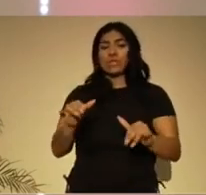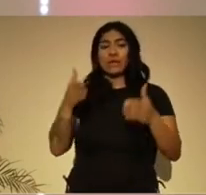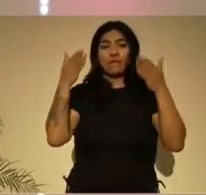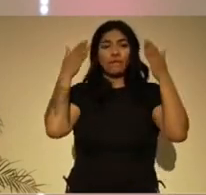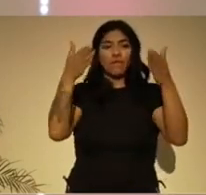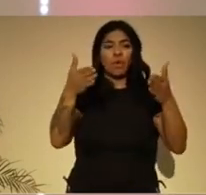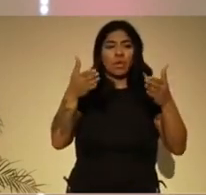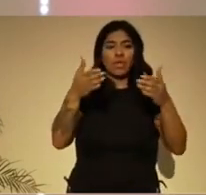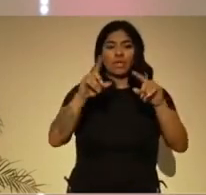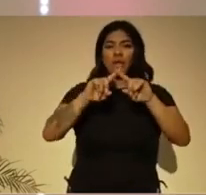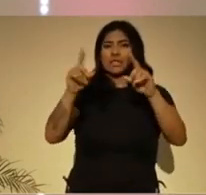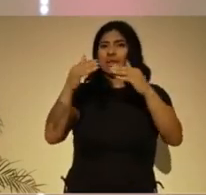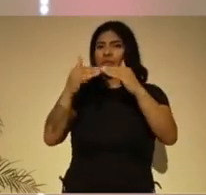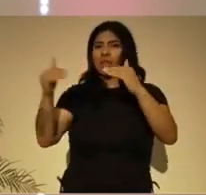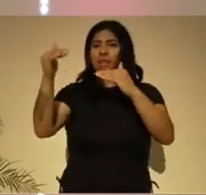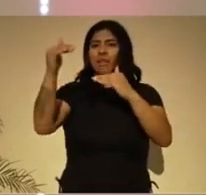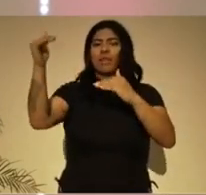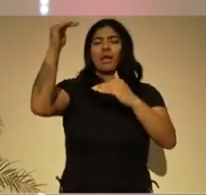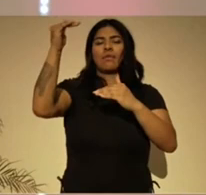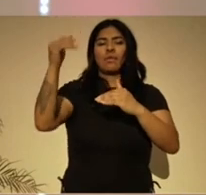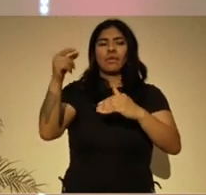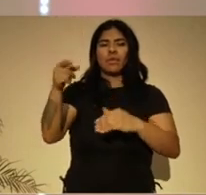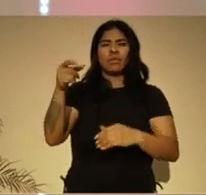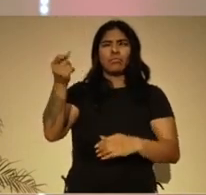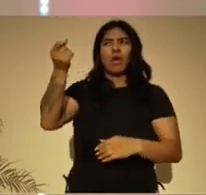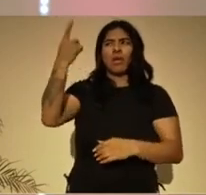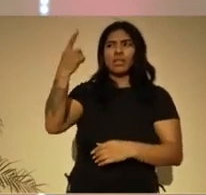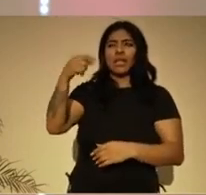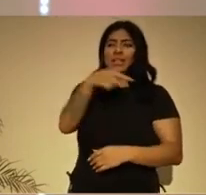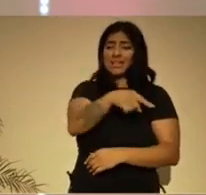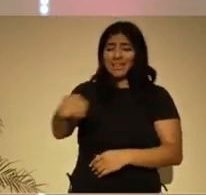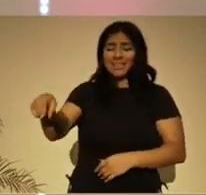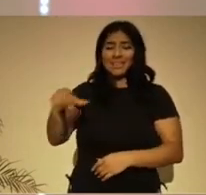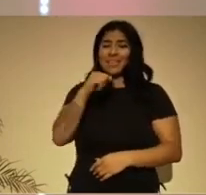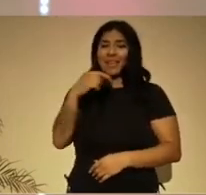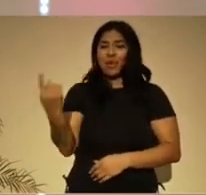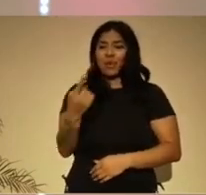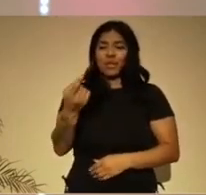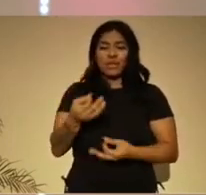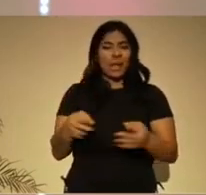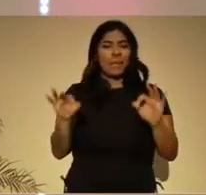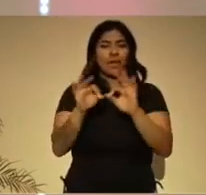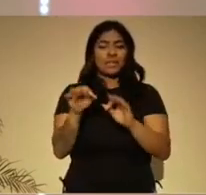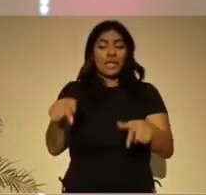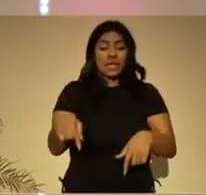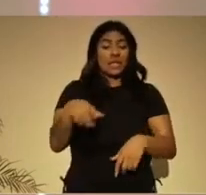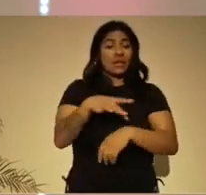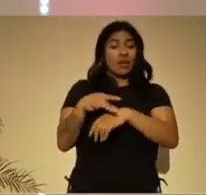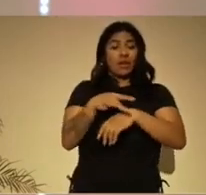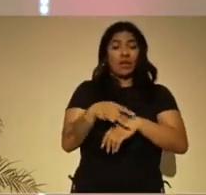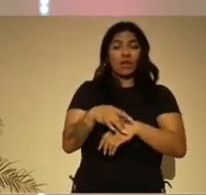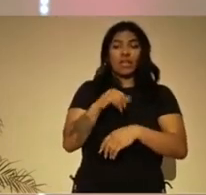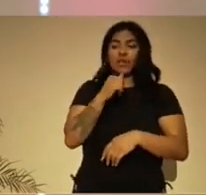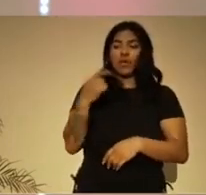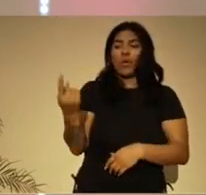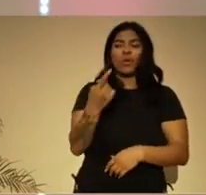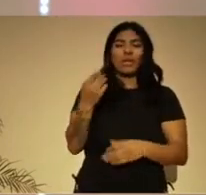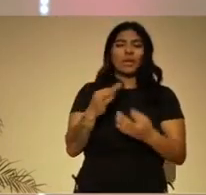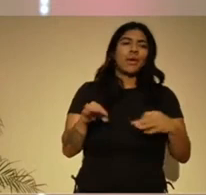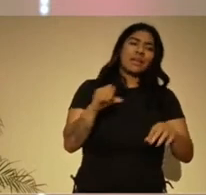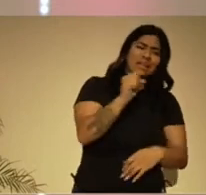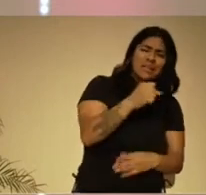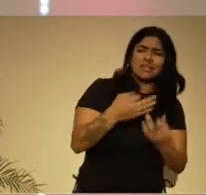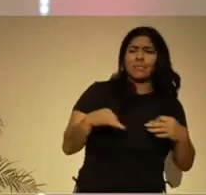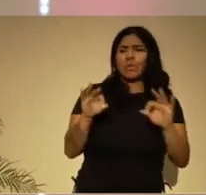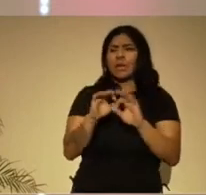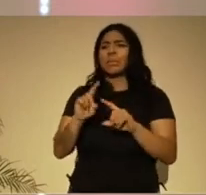level because you start to realize that this is not the only thing that matters. That things here on earth are not the only thing that, are they important?